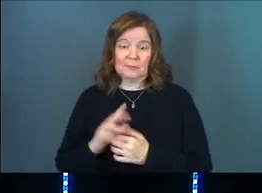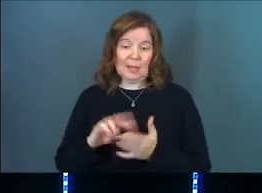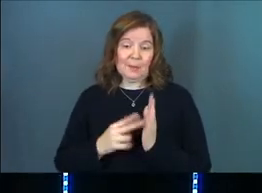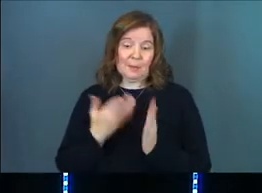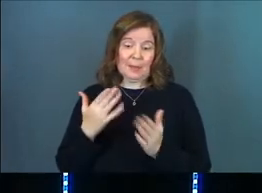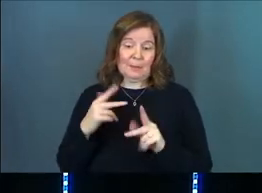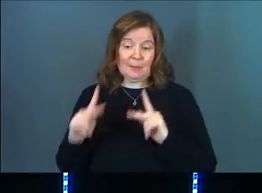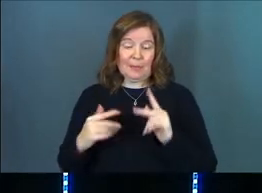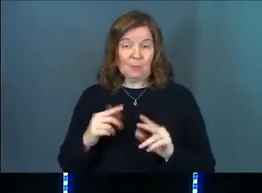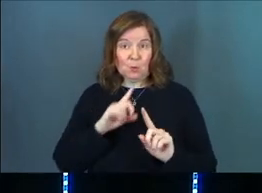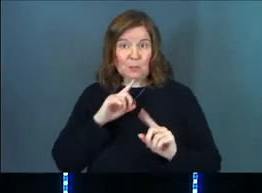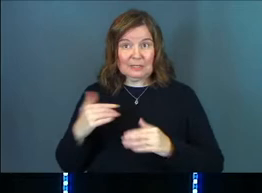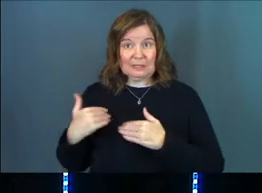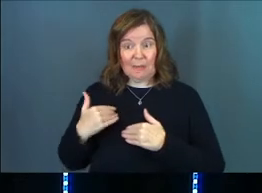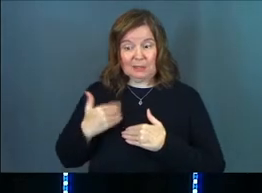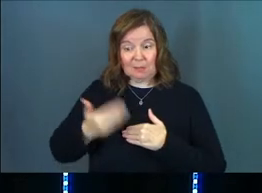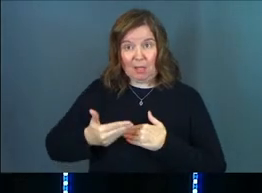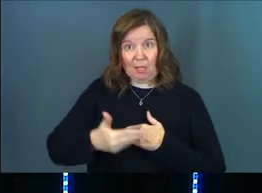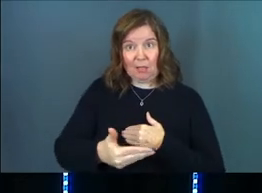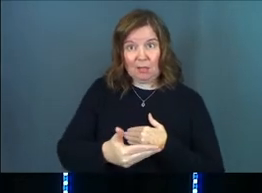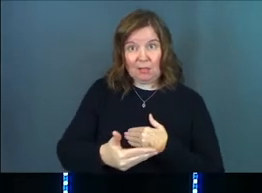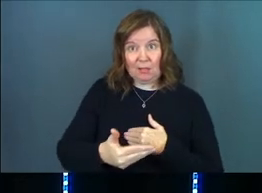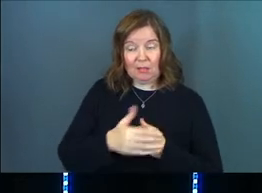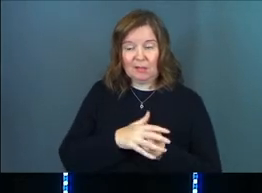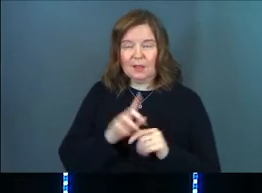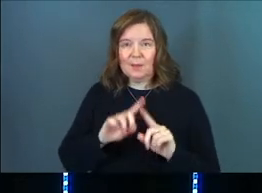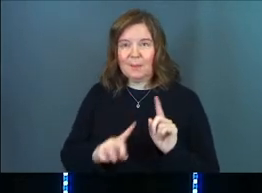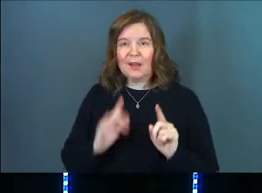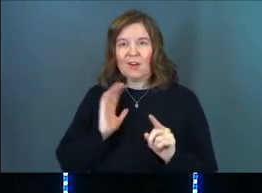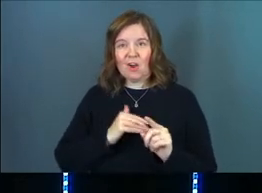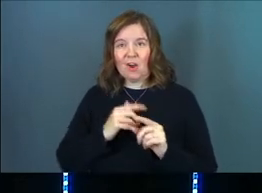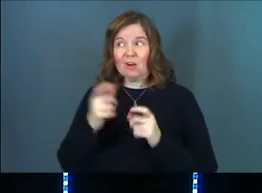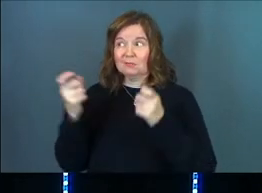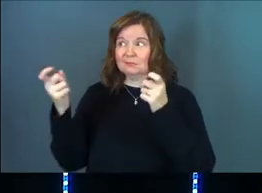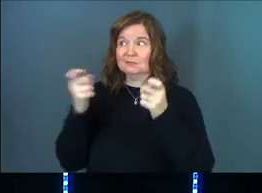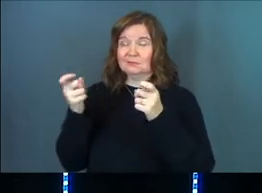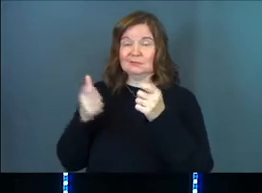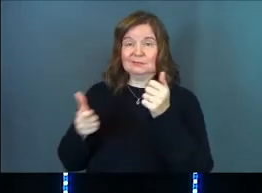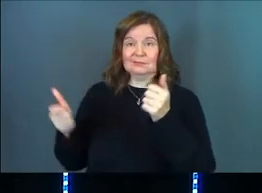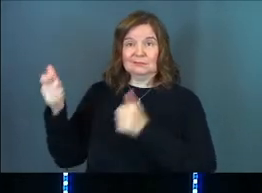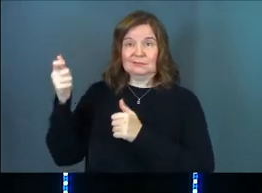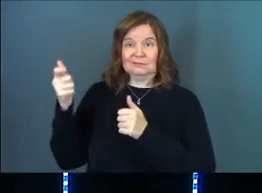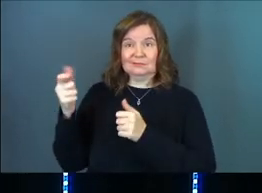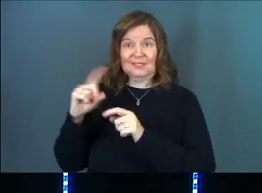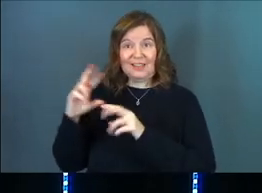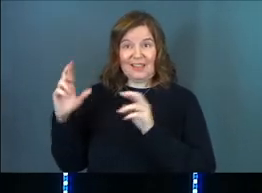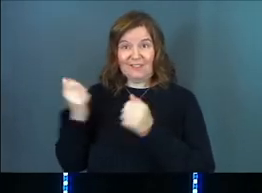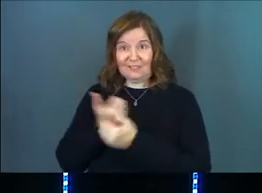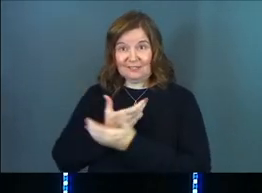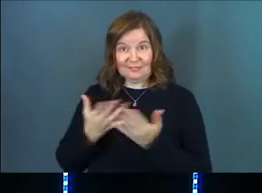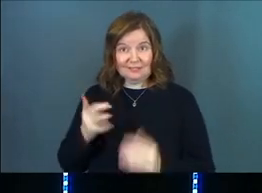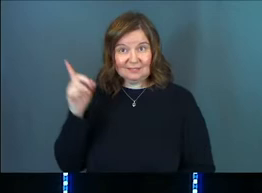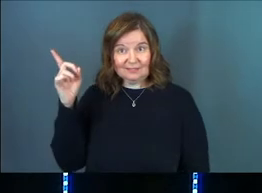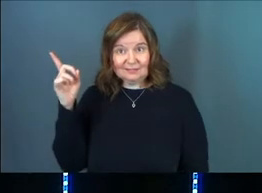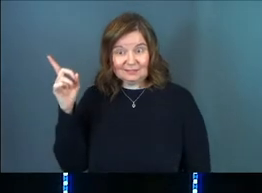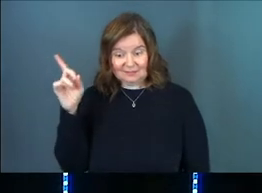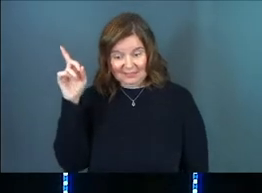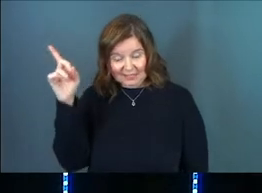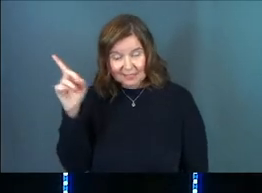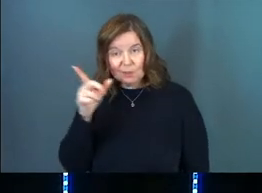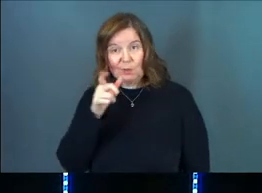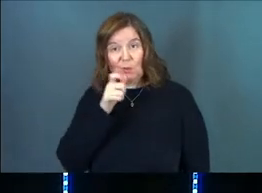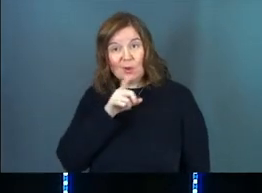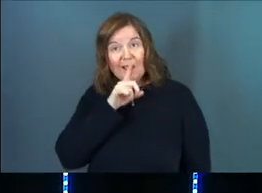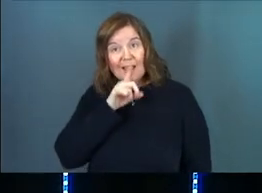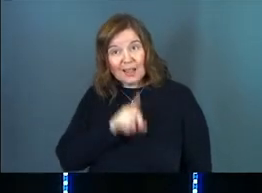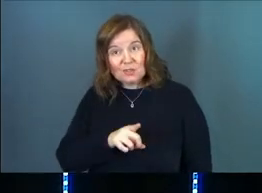I mean, there may be people responsible along the way. But doesn't our sovereign God have control of outcomes? Isn't he the